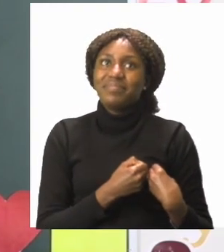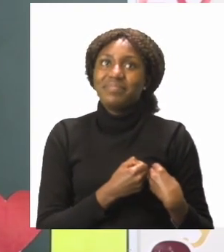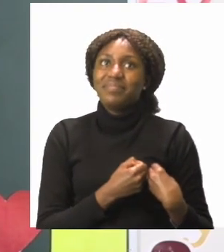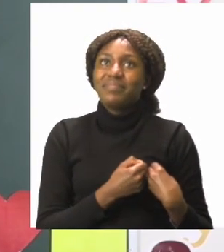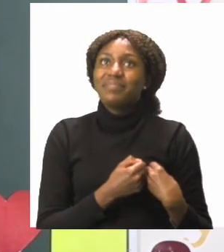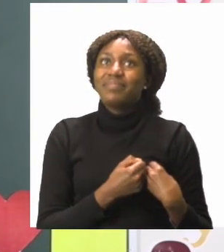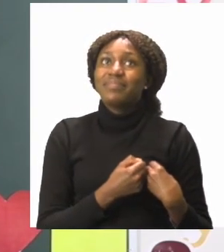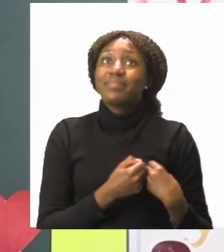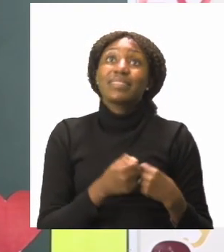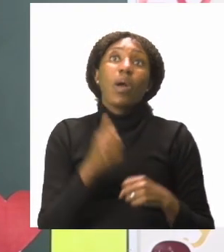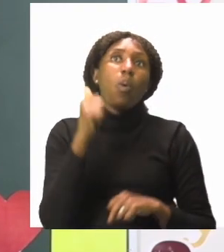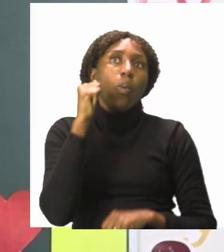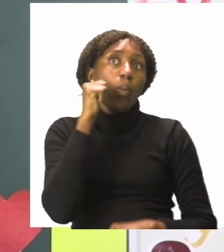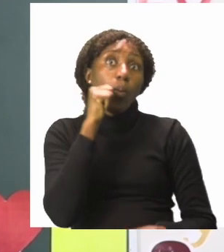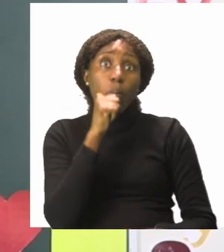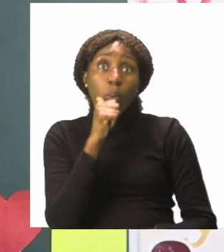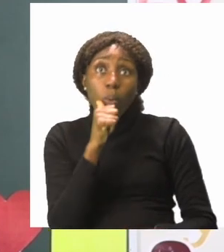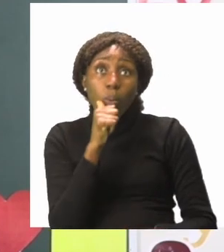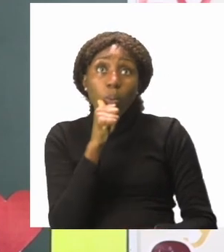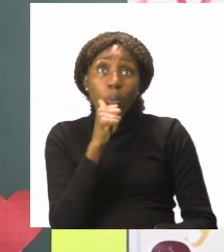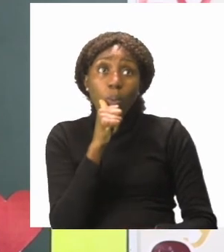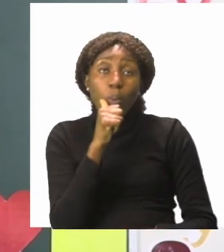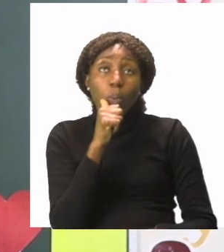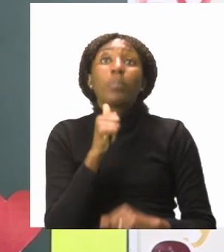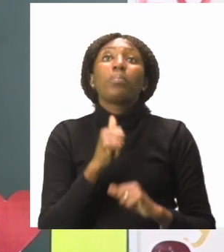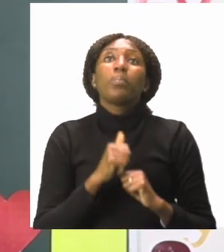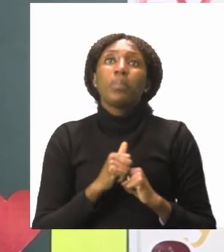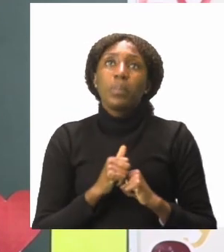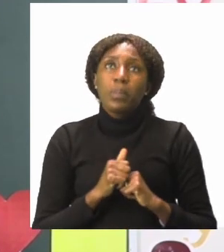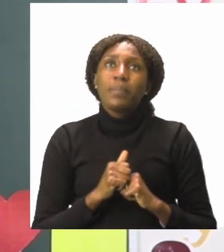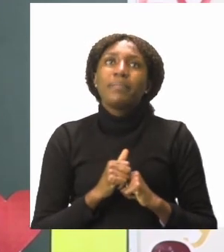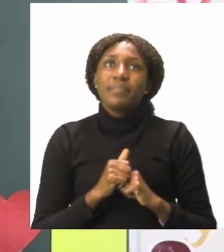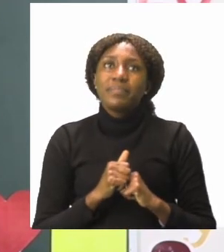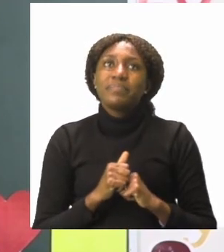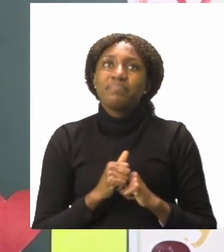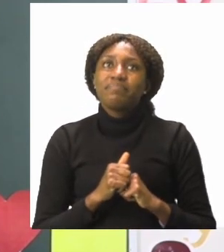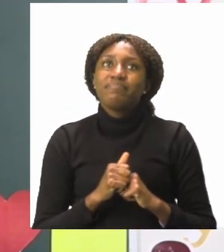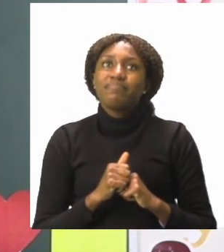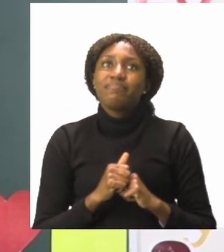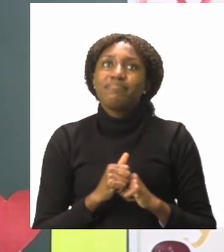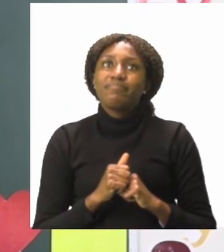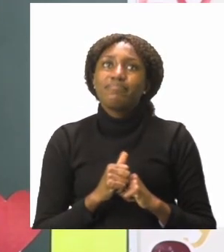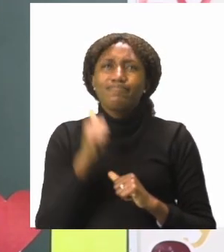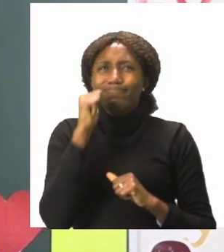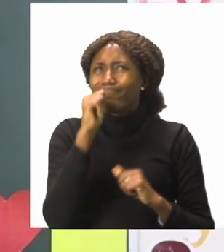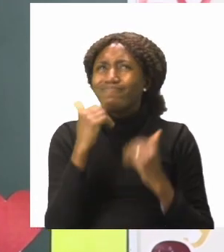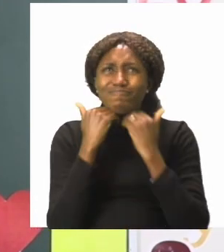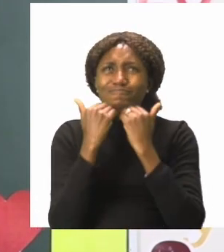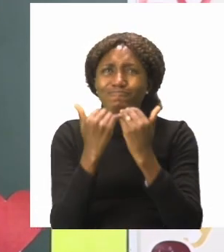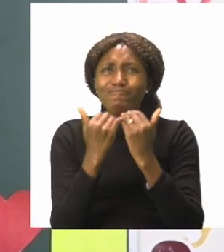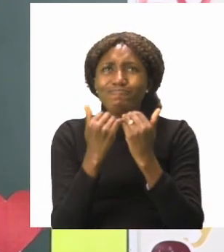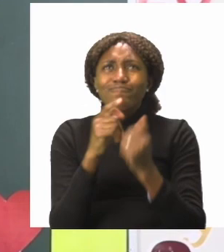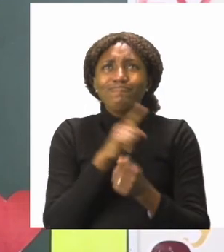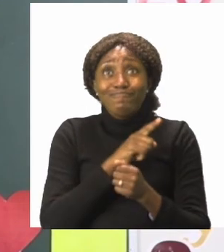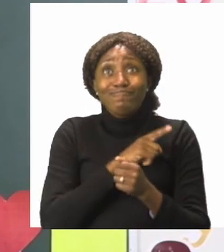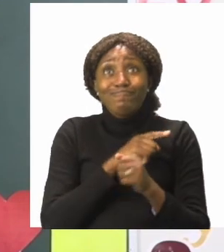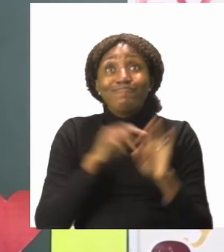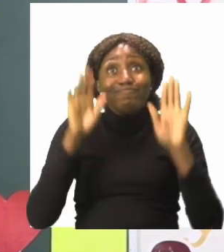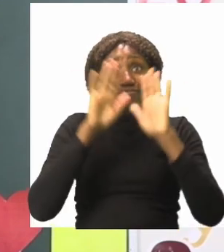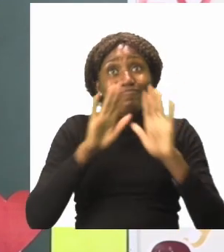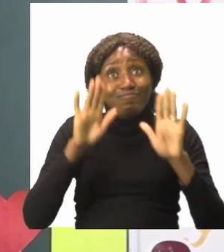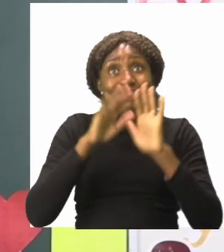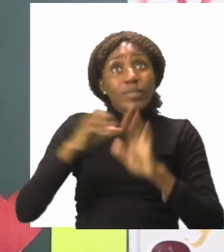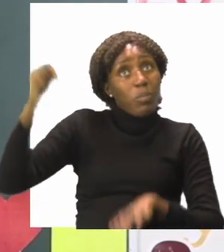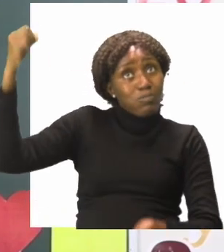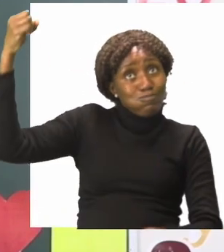have yellow. Now our yellow color is very important because we can use it for the sun or